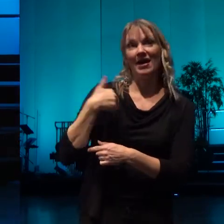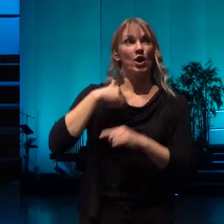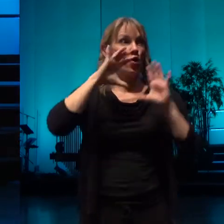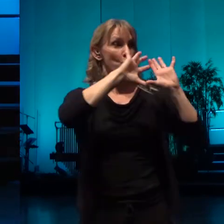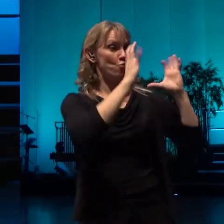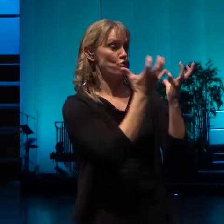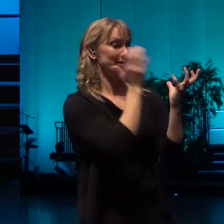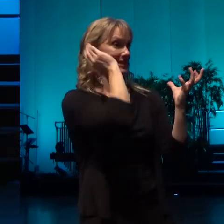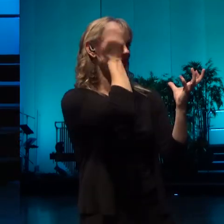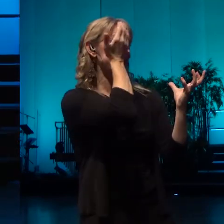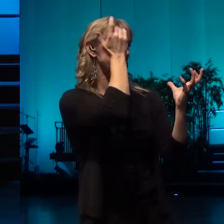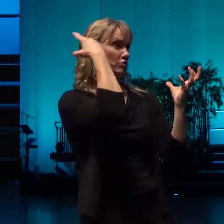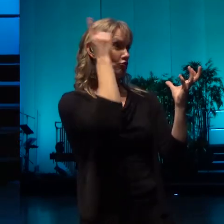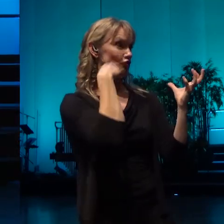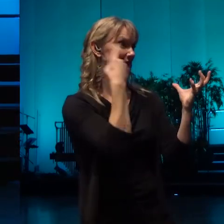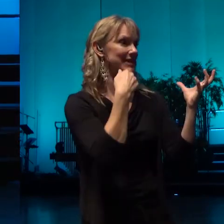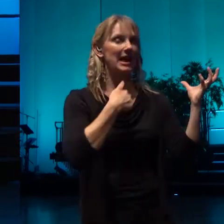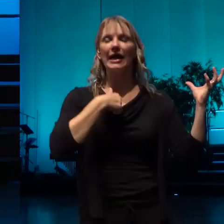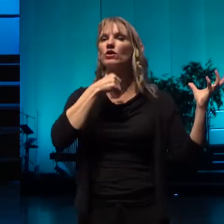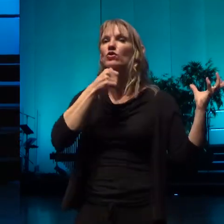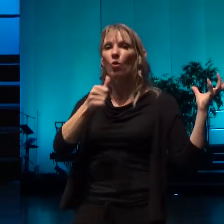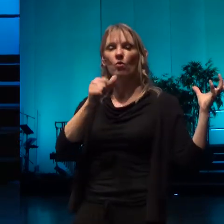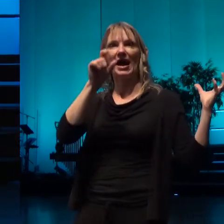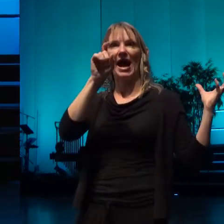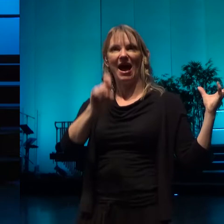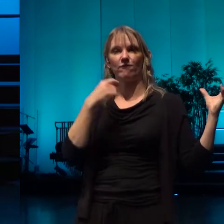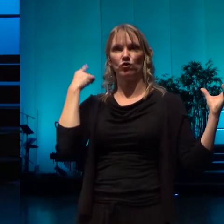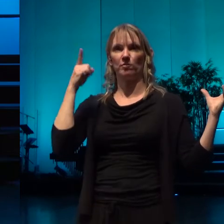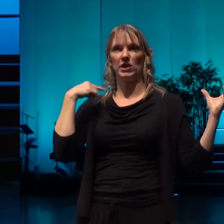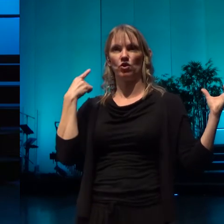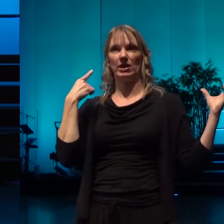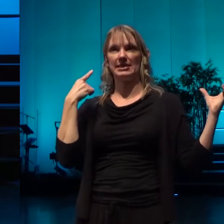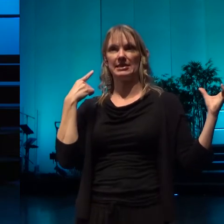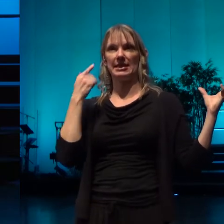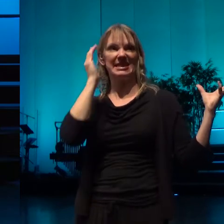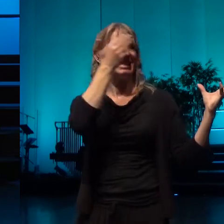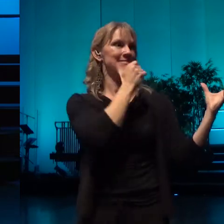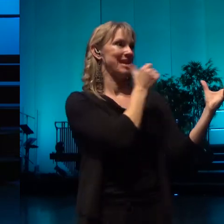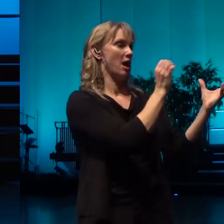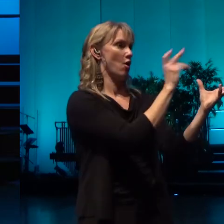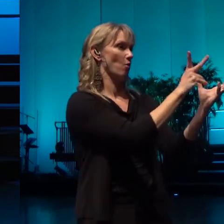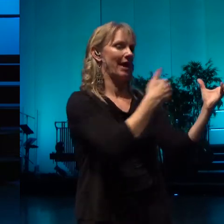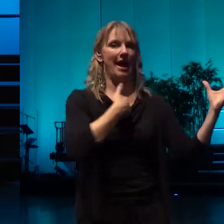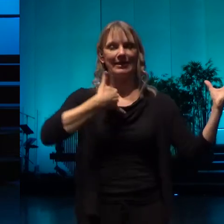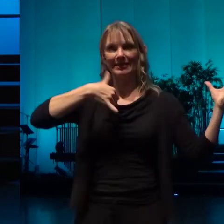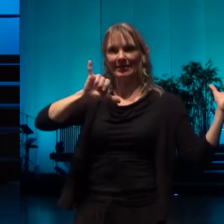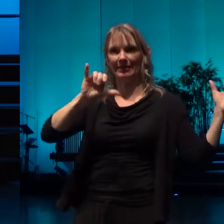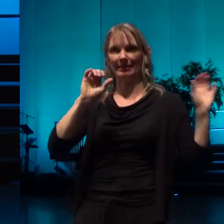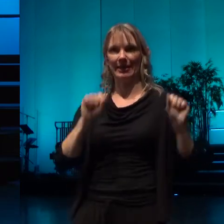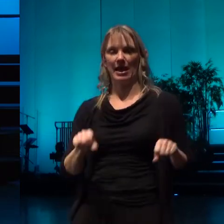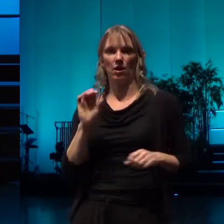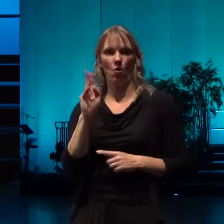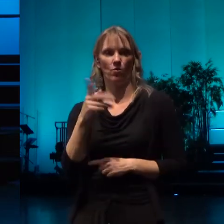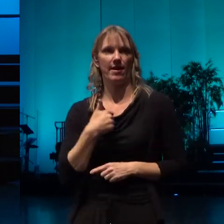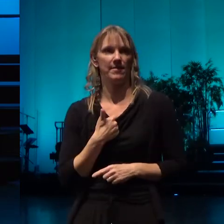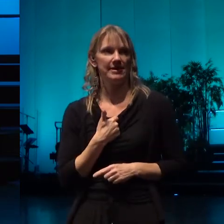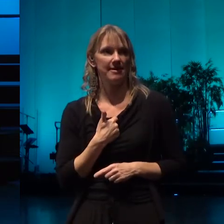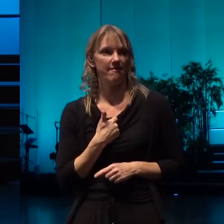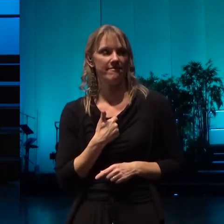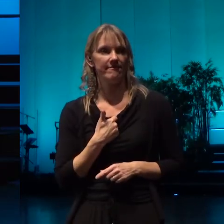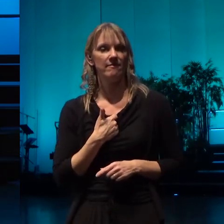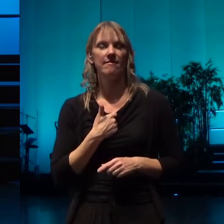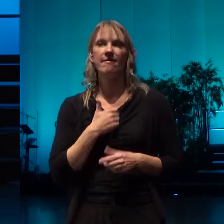seem, I don't have to be. That as much as things may not seem okay, I can still be okay. And it's an